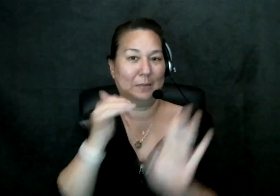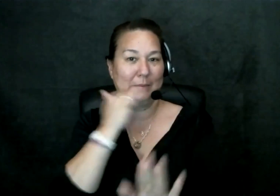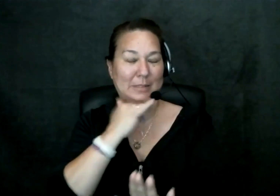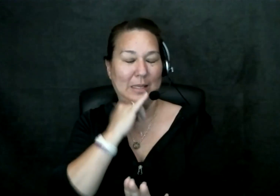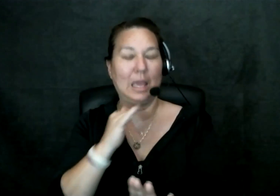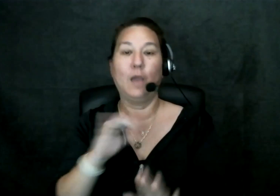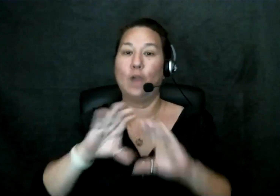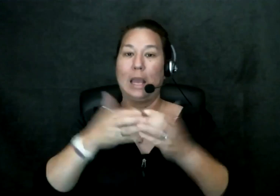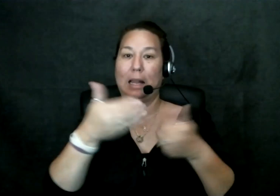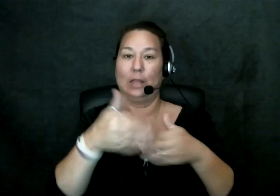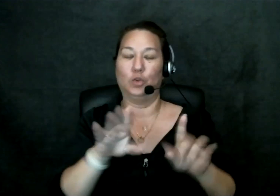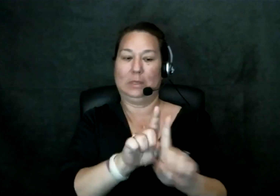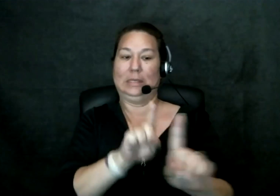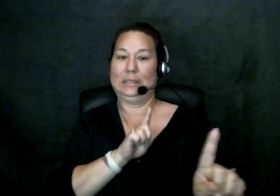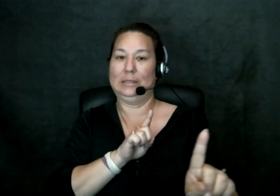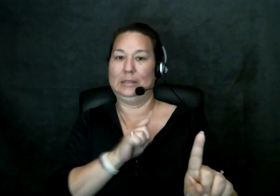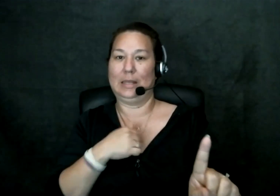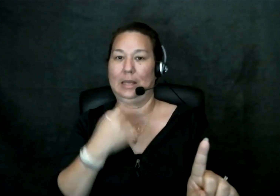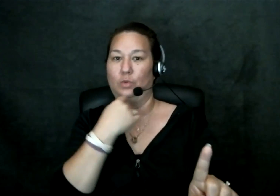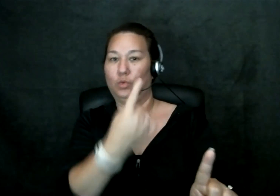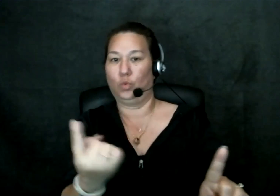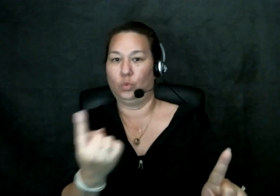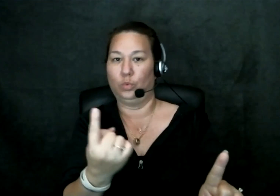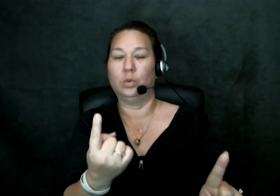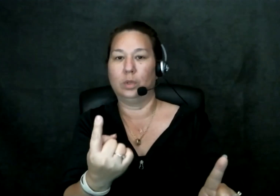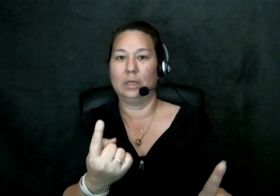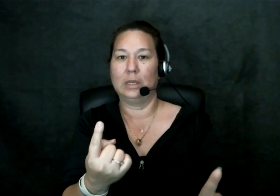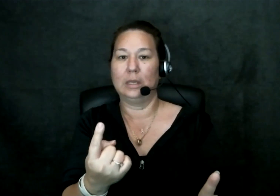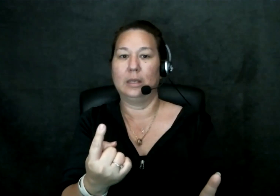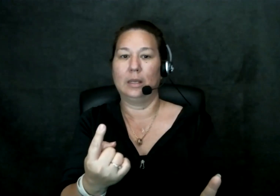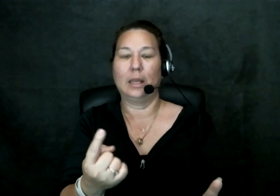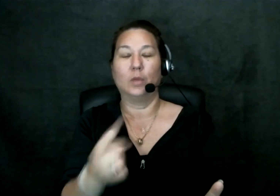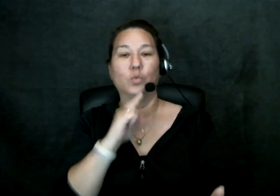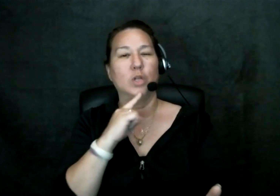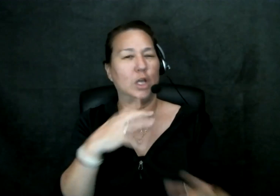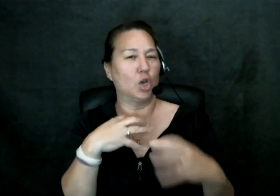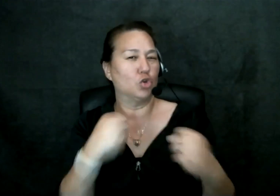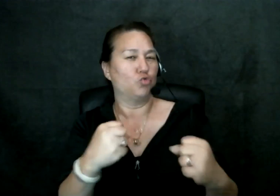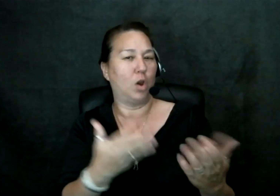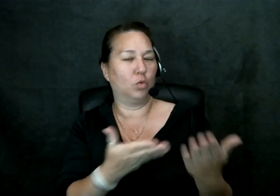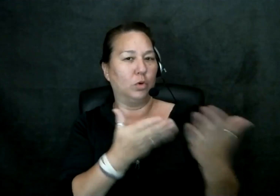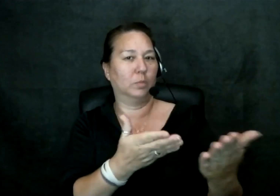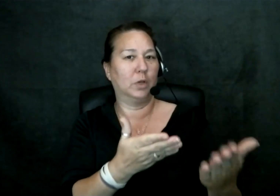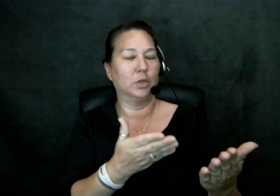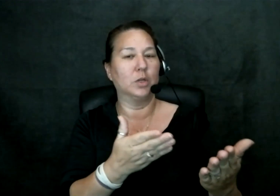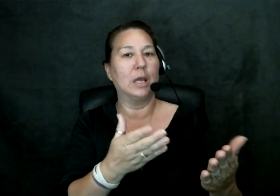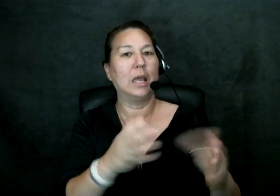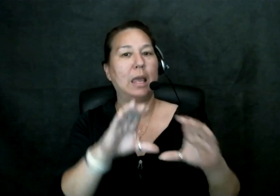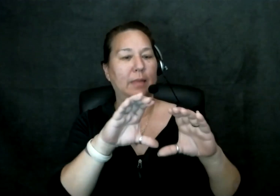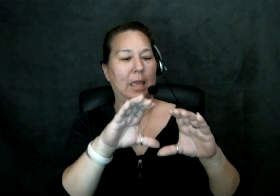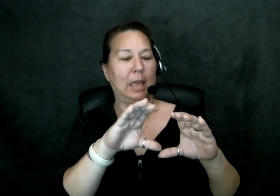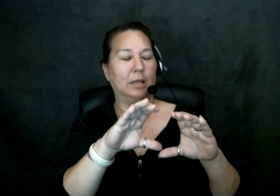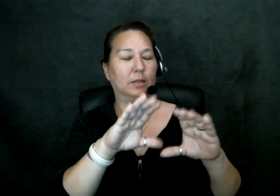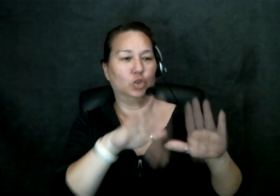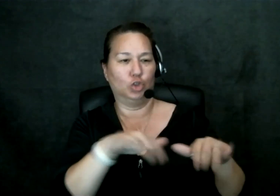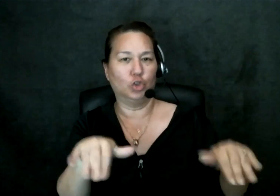classroom distancing that I mentioned earlier, CDPH, it's a strong recommendation that kids are spaced